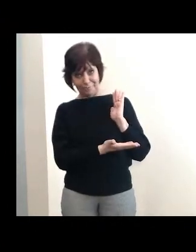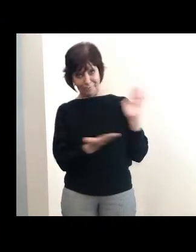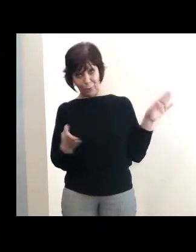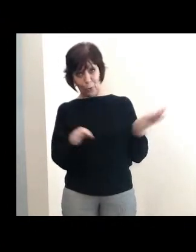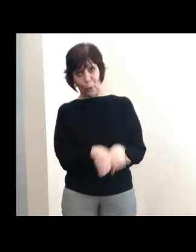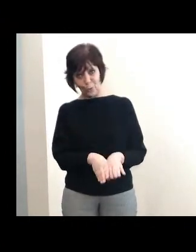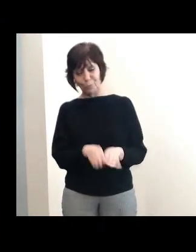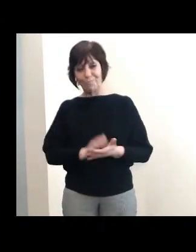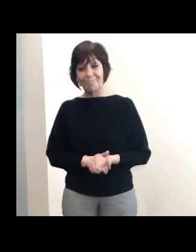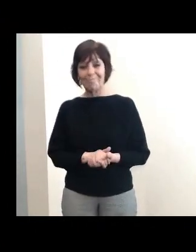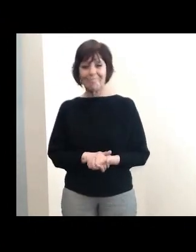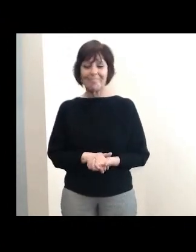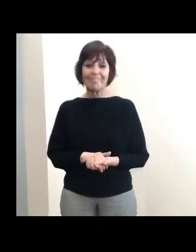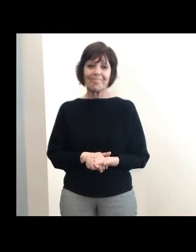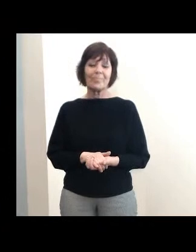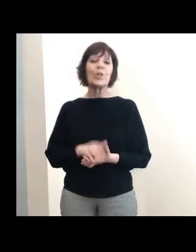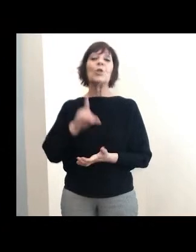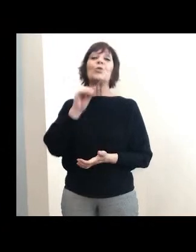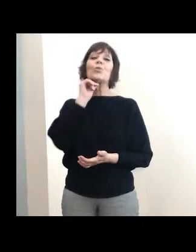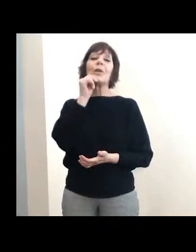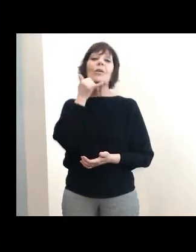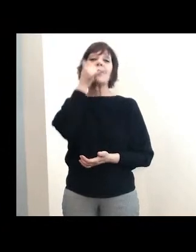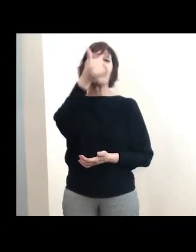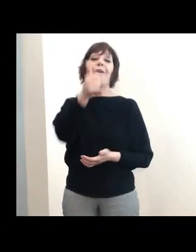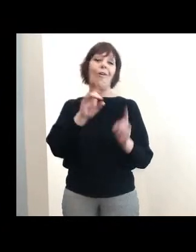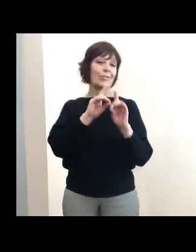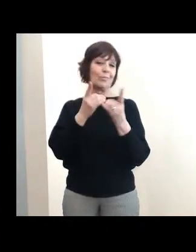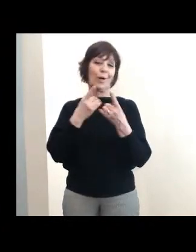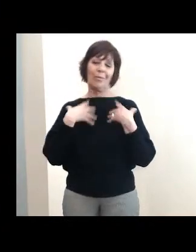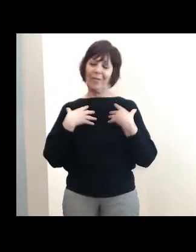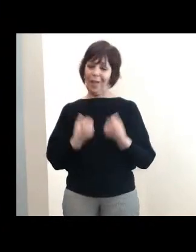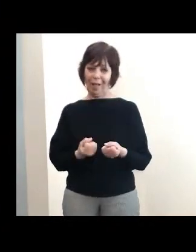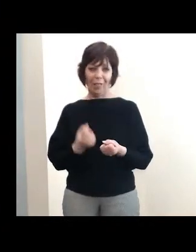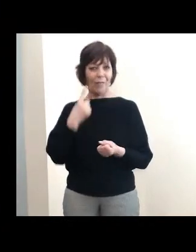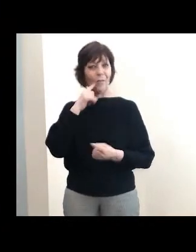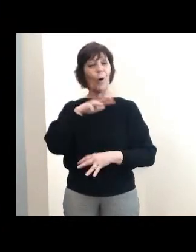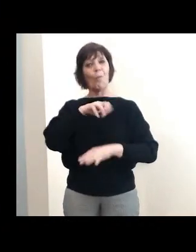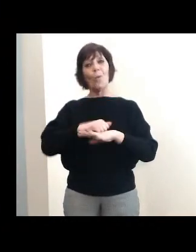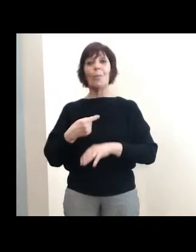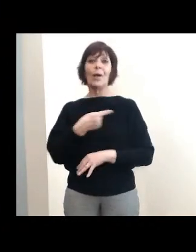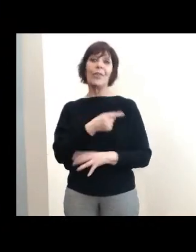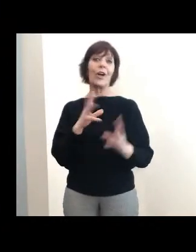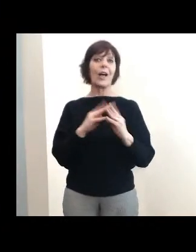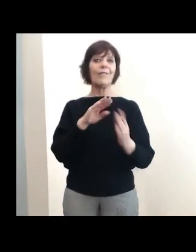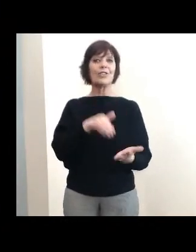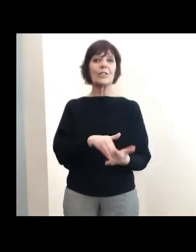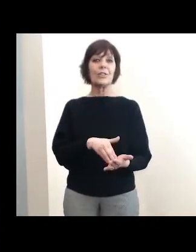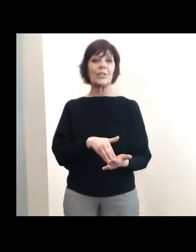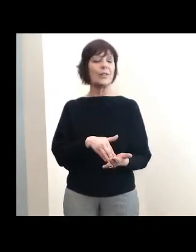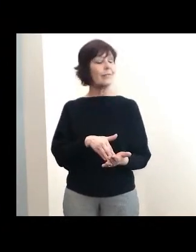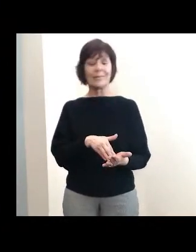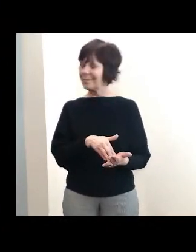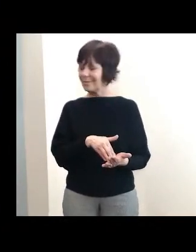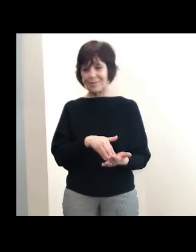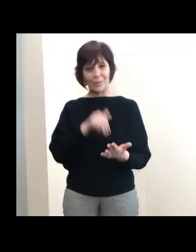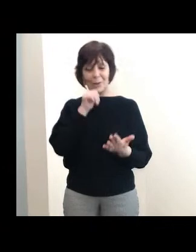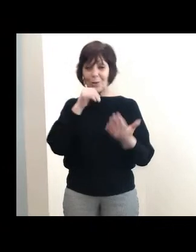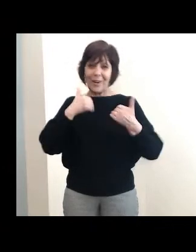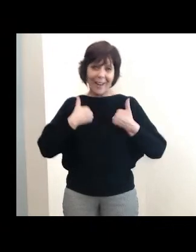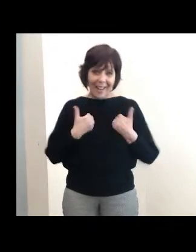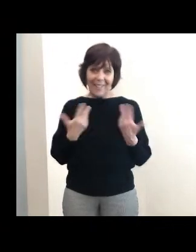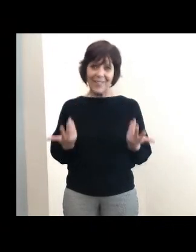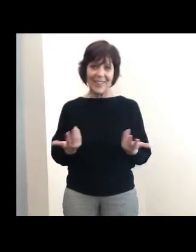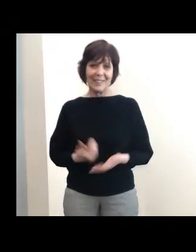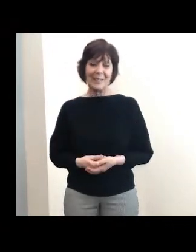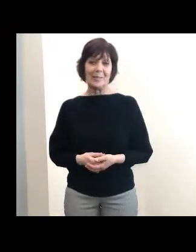is closed. And do not call the Department of Health for an appointment for the convention center because we do not even have an opening date